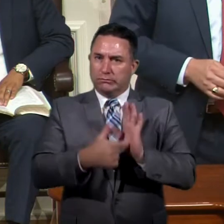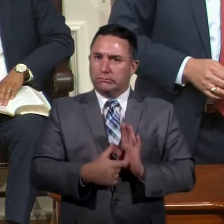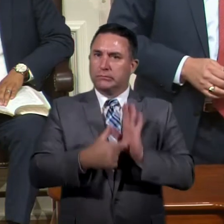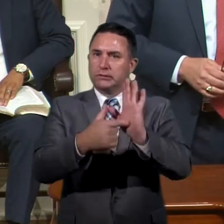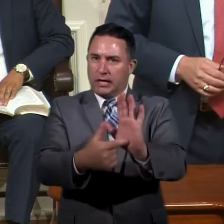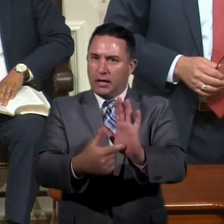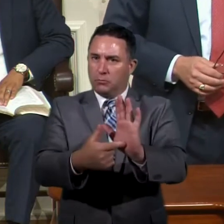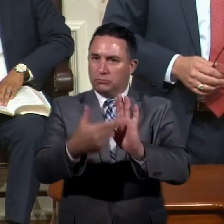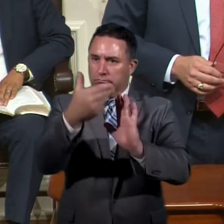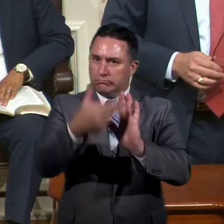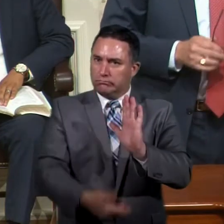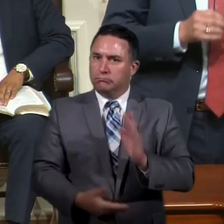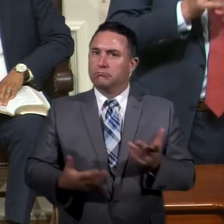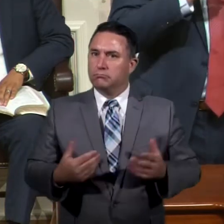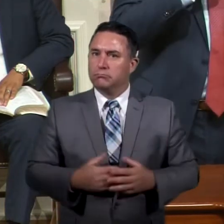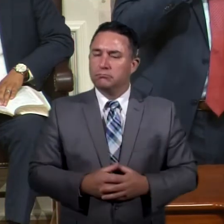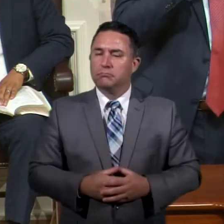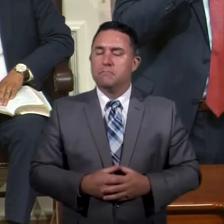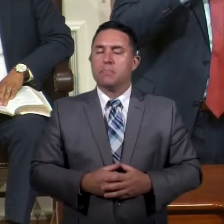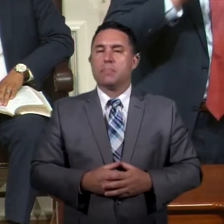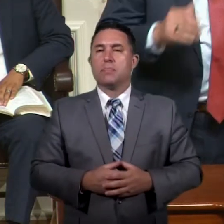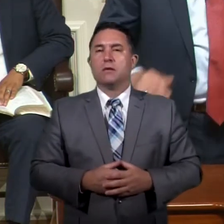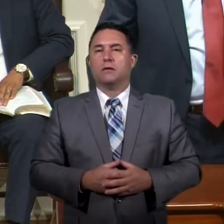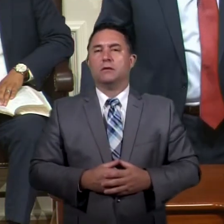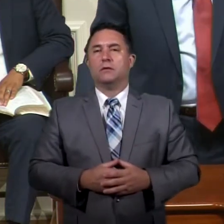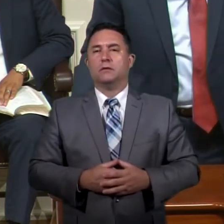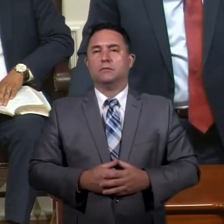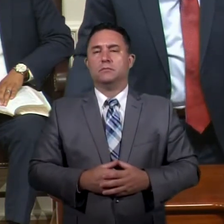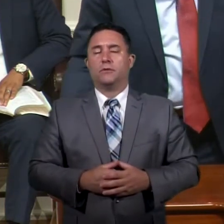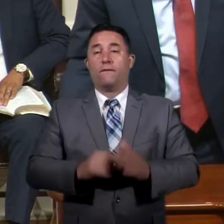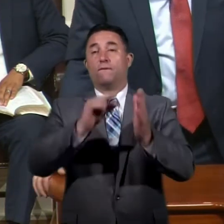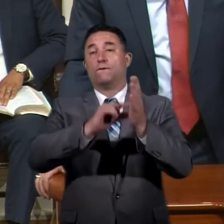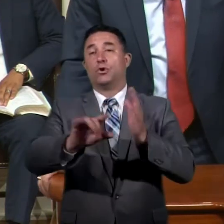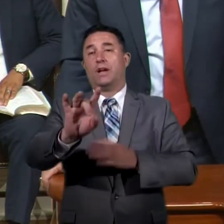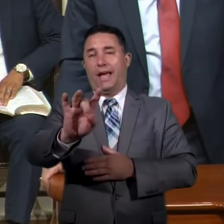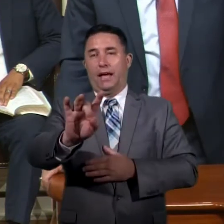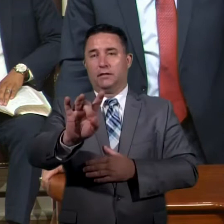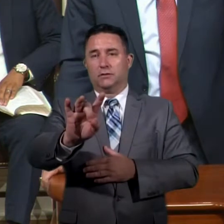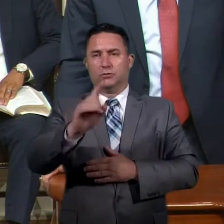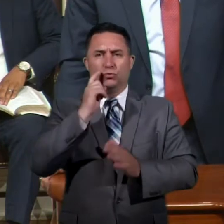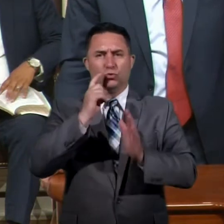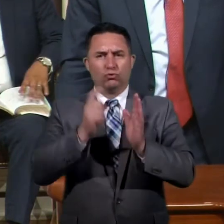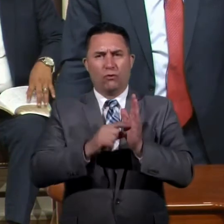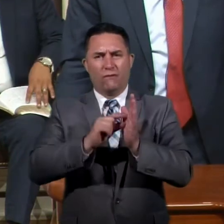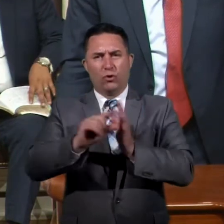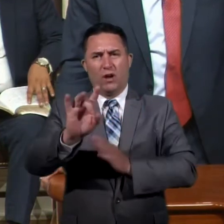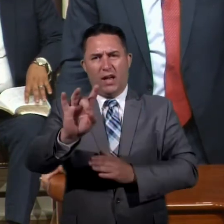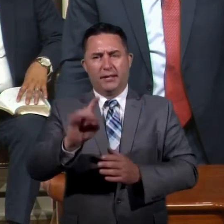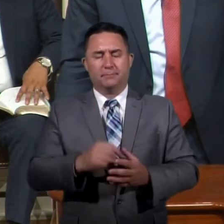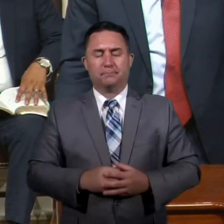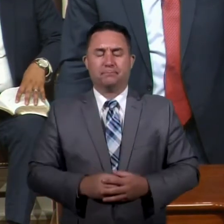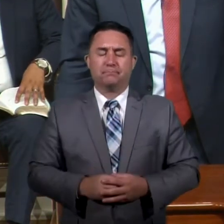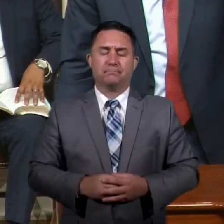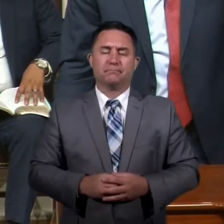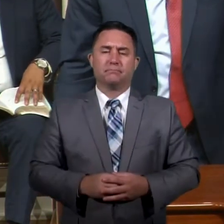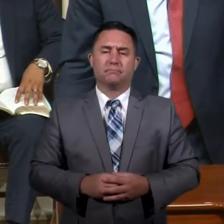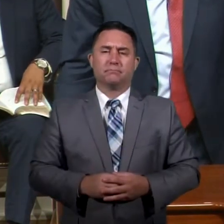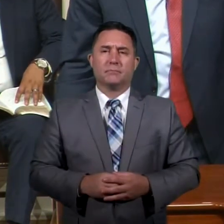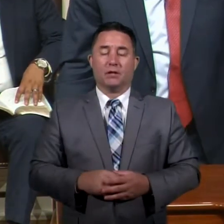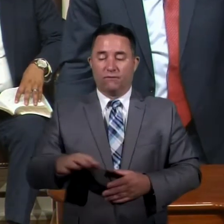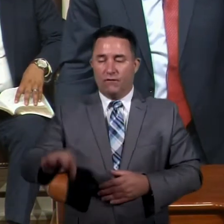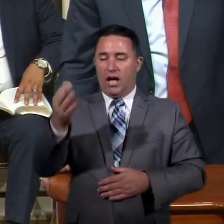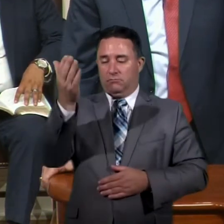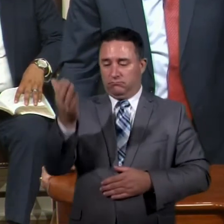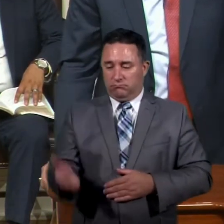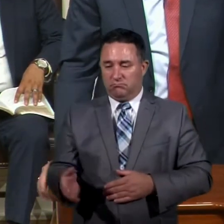of servitude. Dios es el ejemplo de servidumbre. We see in verse number 8, would you look at it with me? Versículo 8, podemos verlo. And being found